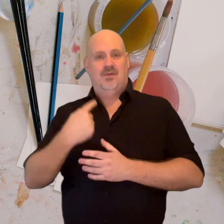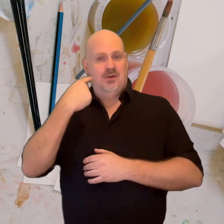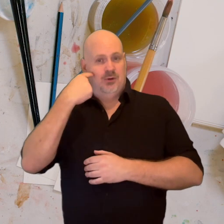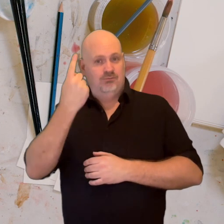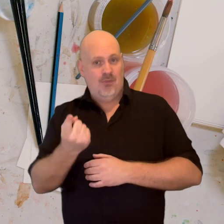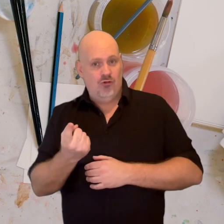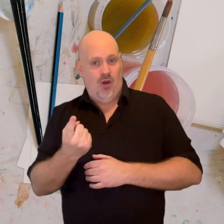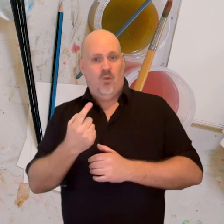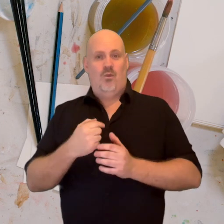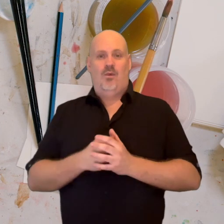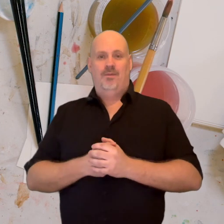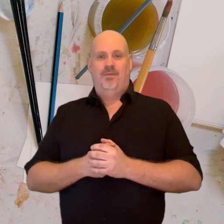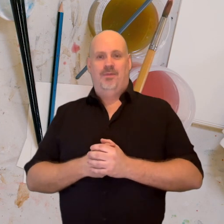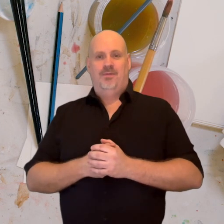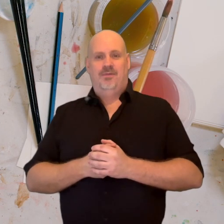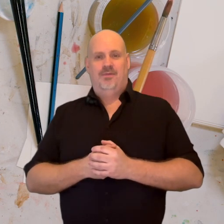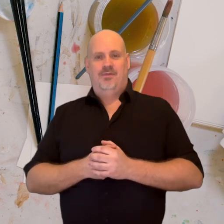Tomorrow